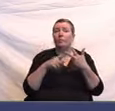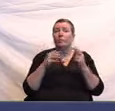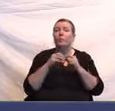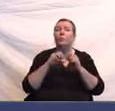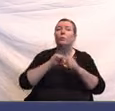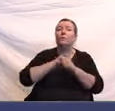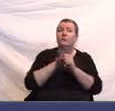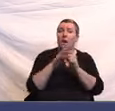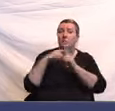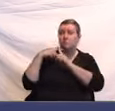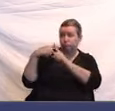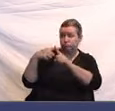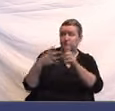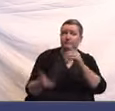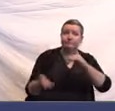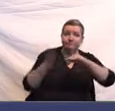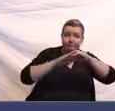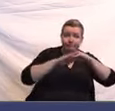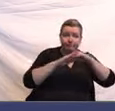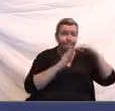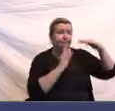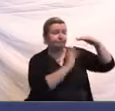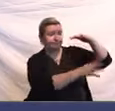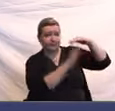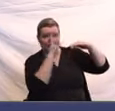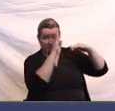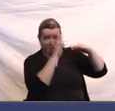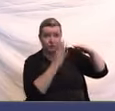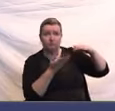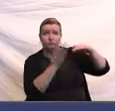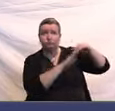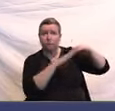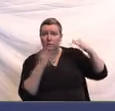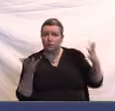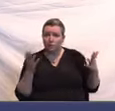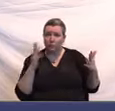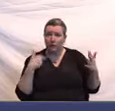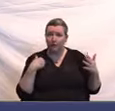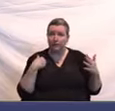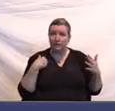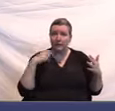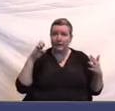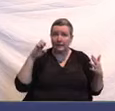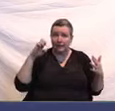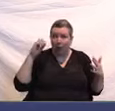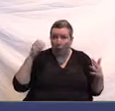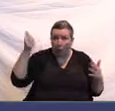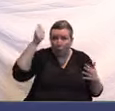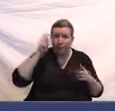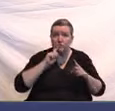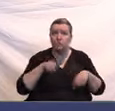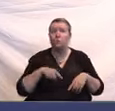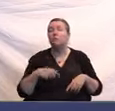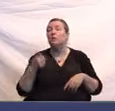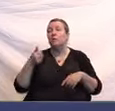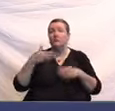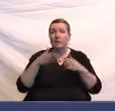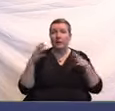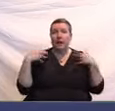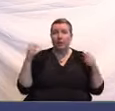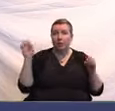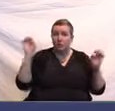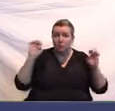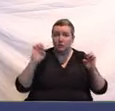requesting the legislature to extend pandemic executive orders or certain powers under the public health emergency, both of which will expire in early